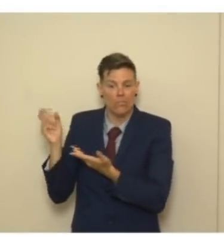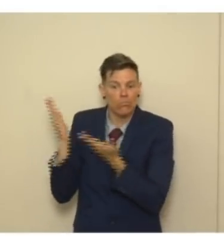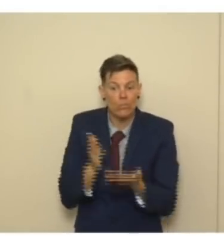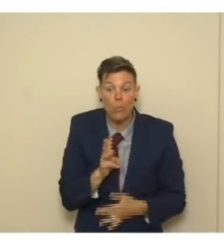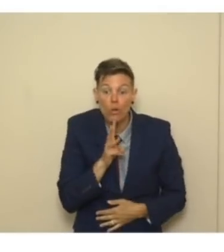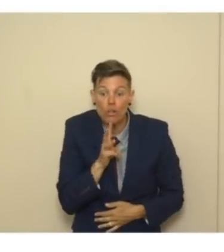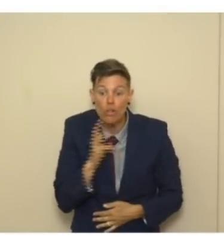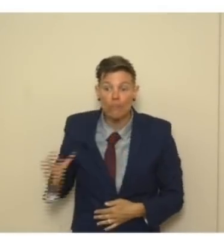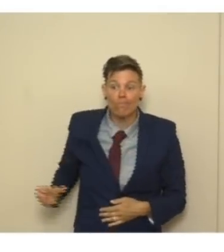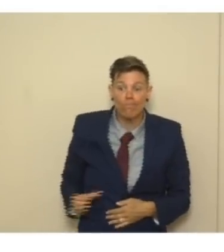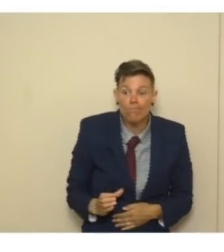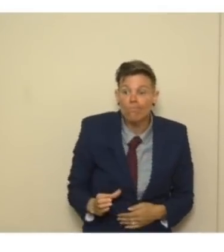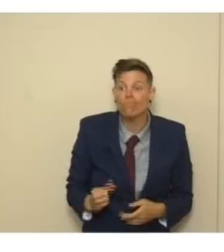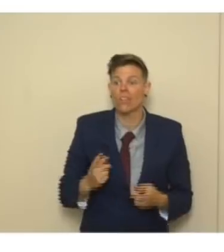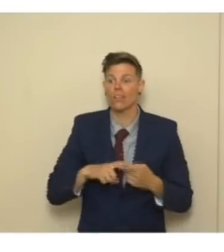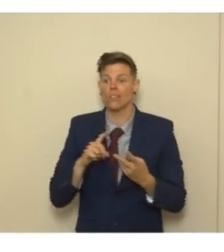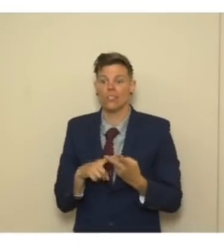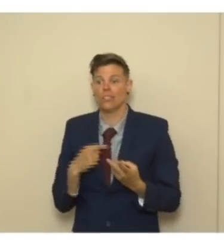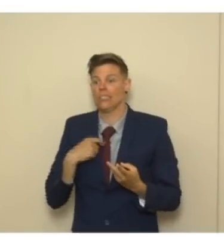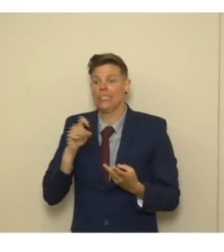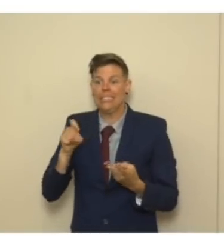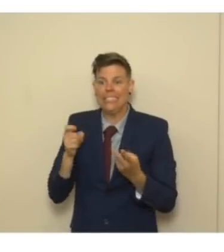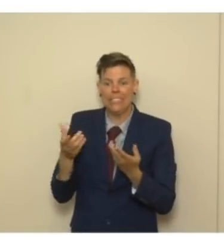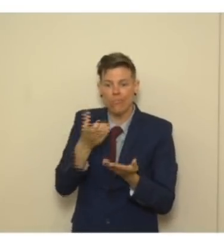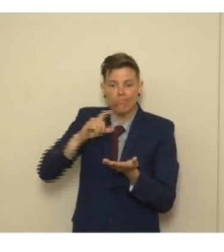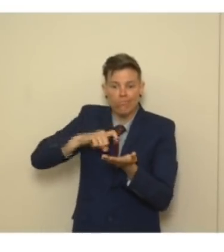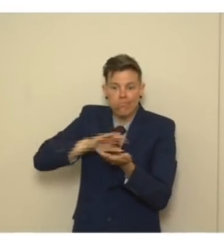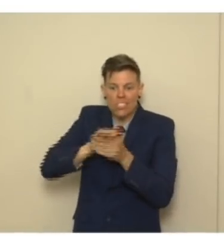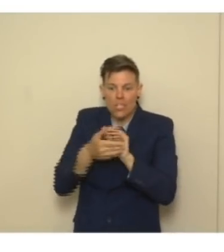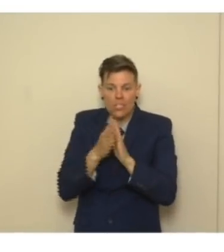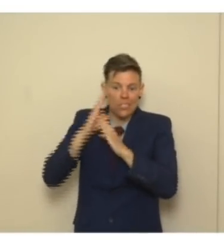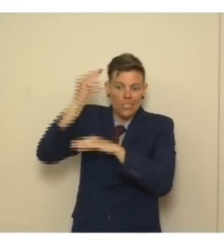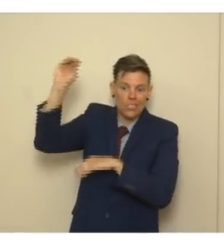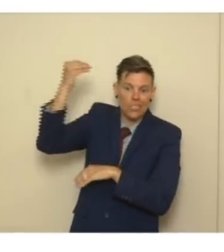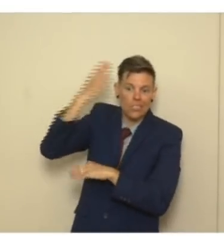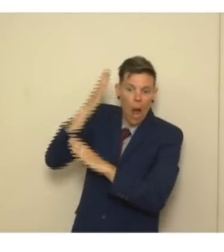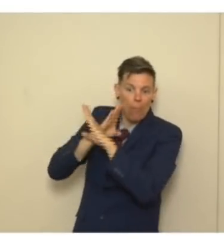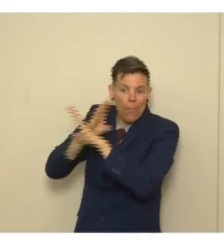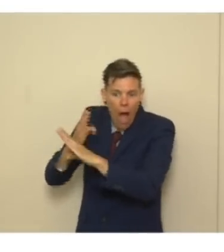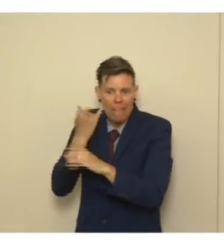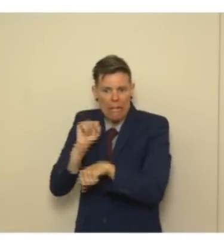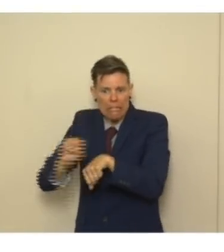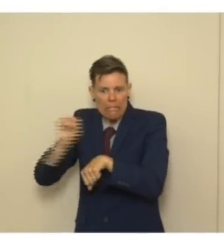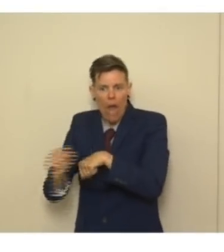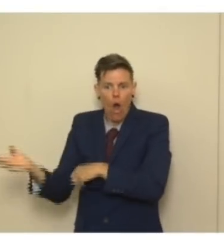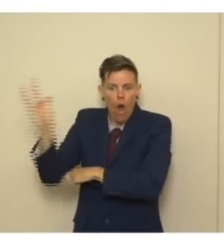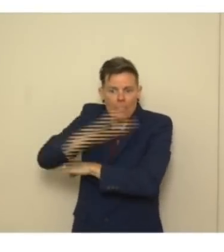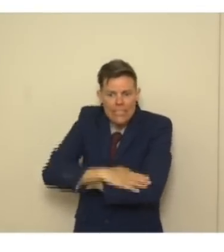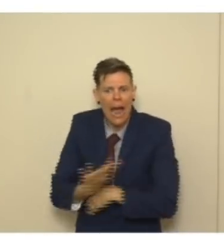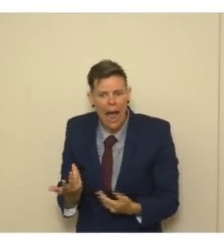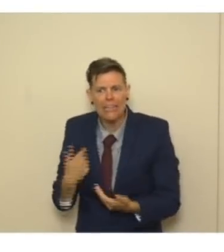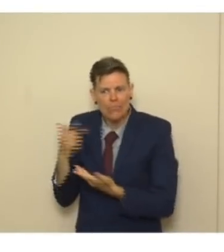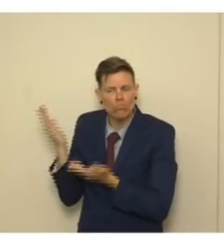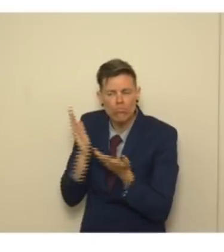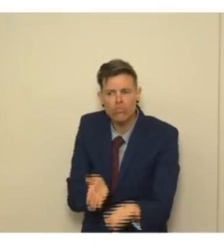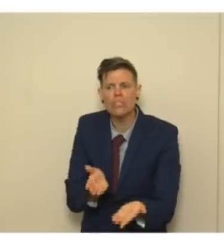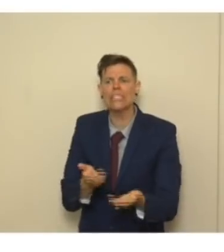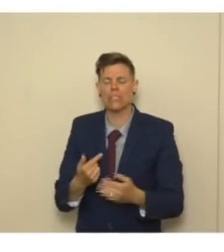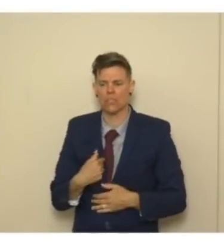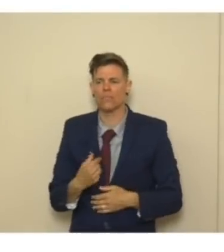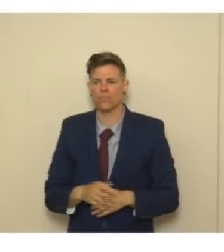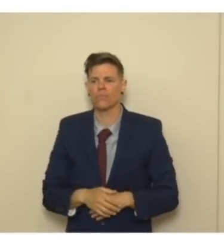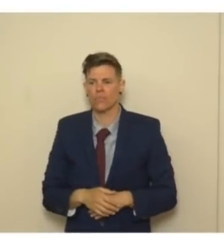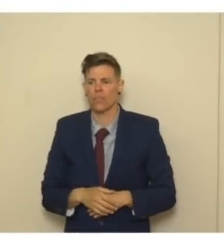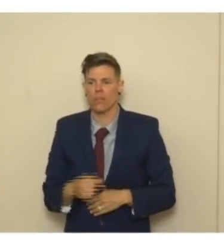outside all day, it's a wide brim hat, it's gallons of water, it's taking rest periods in the shade